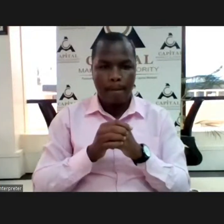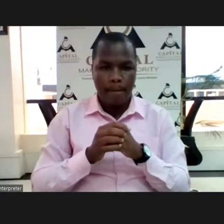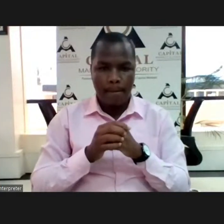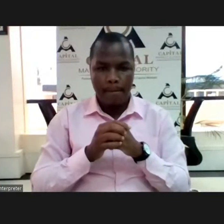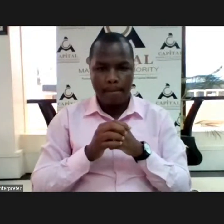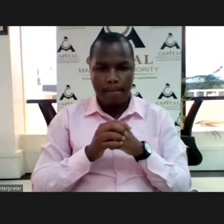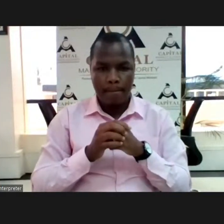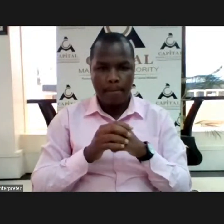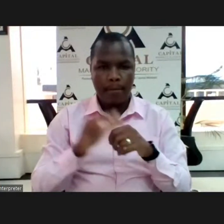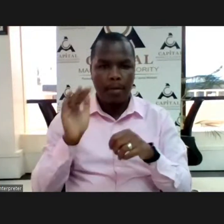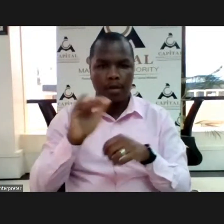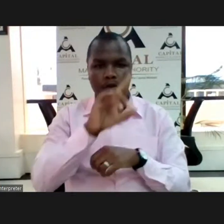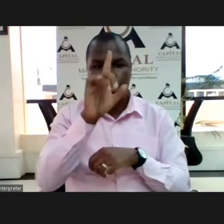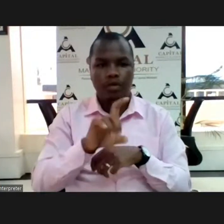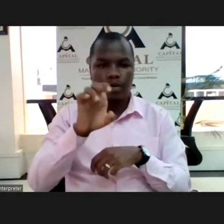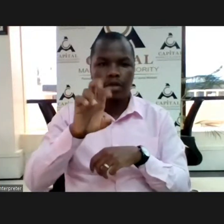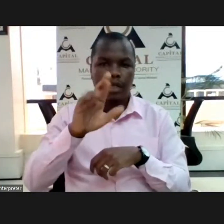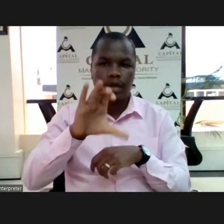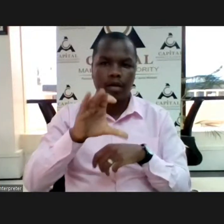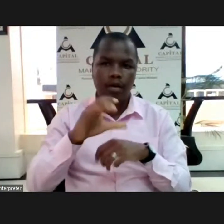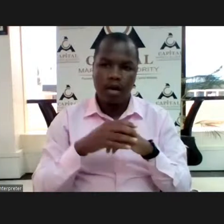and ask a question. Eric Mureithi.